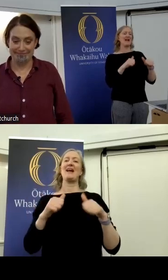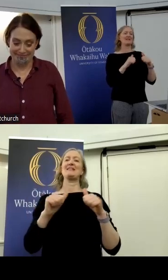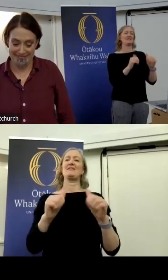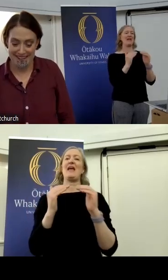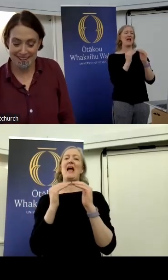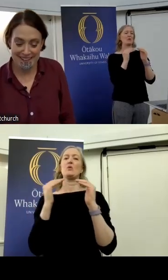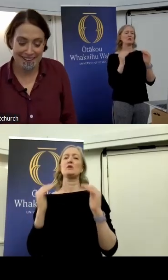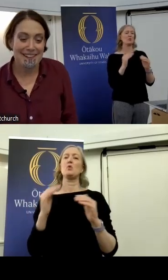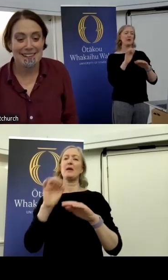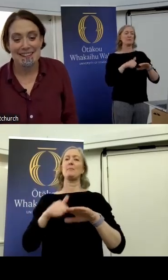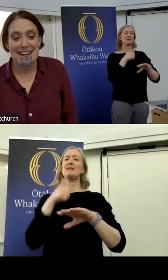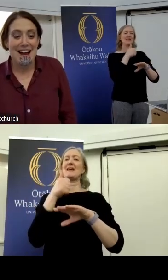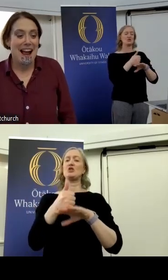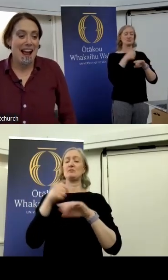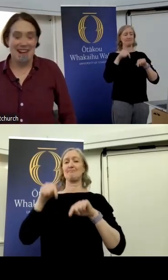FREA.